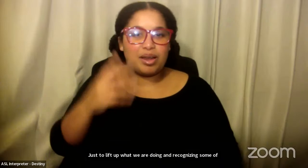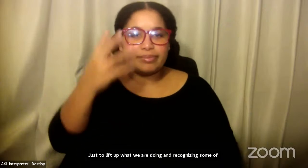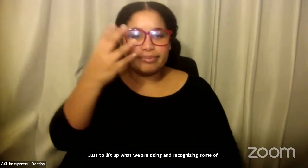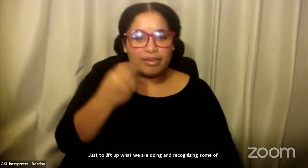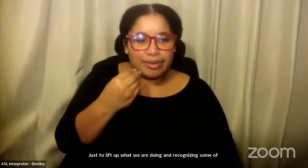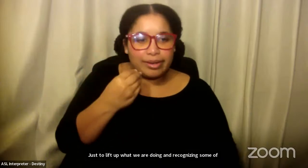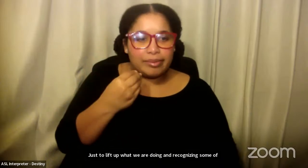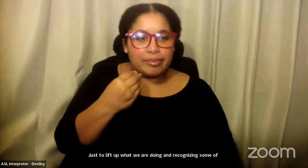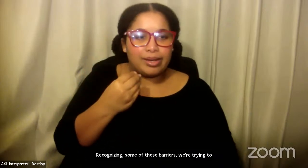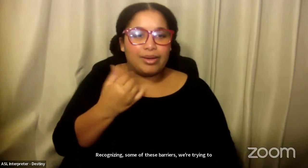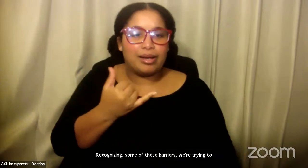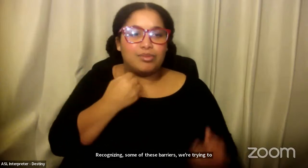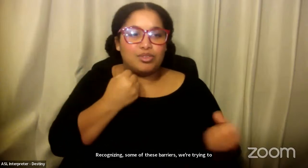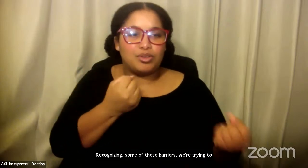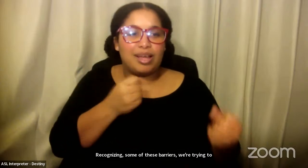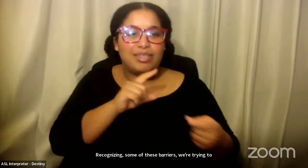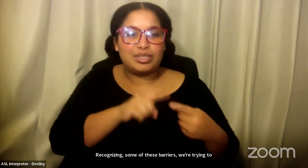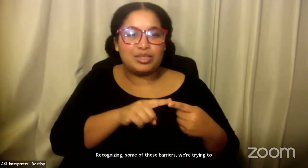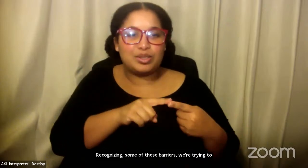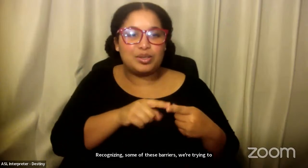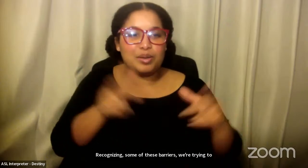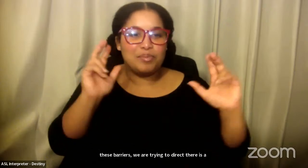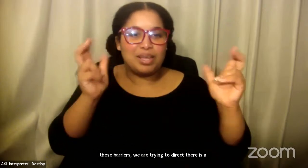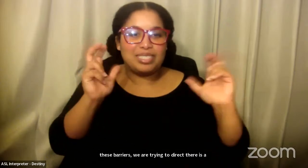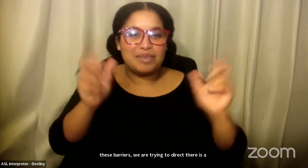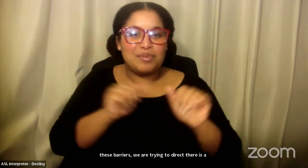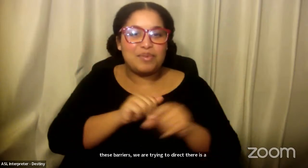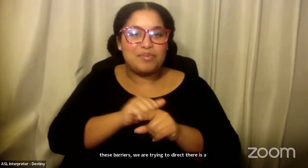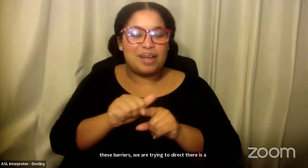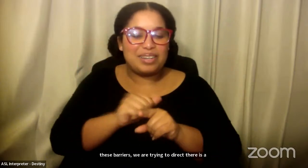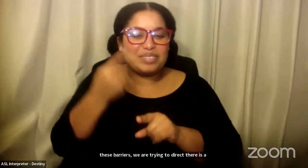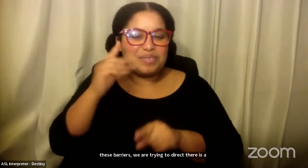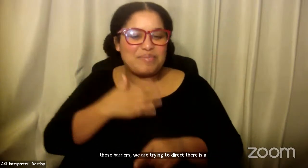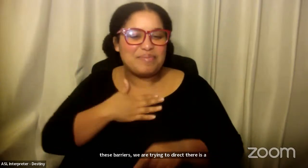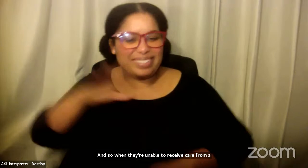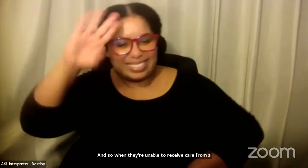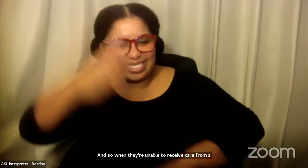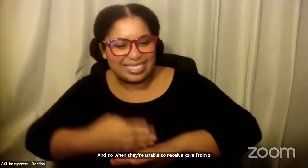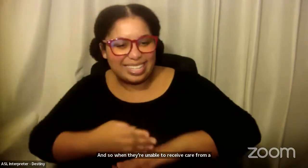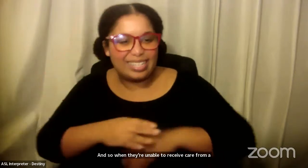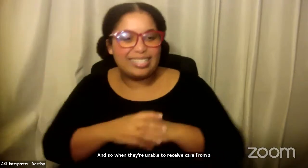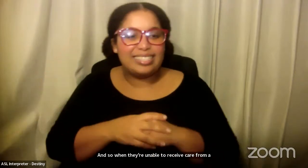I'm driving to basketball practice for my son. But